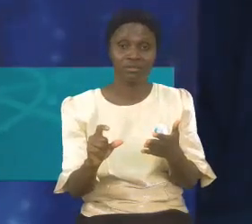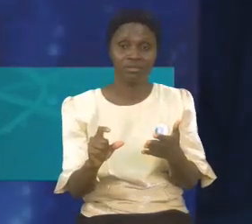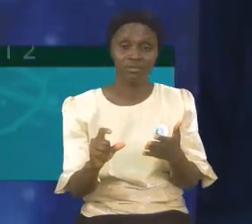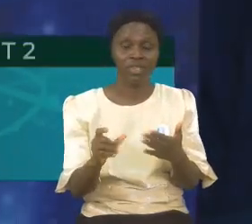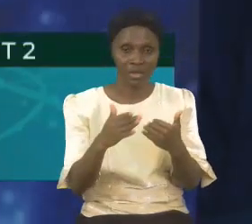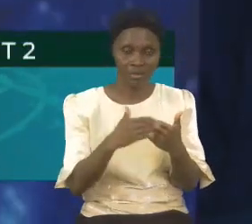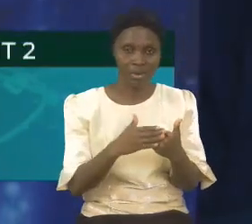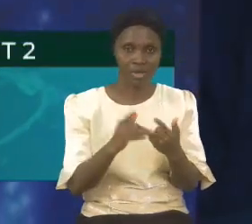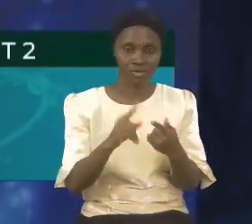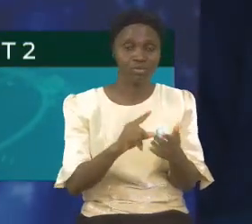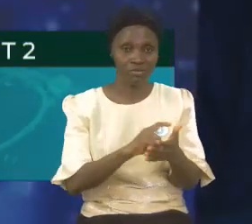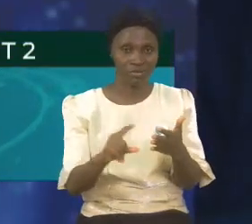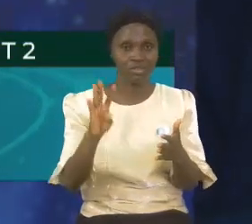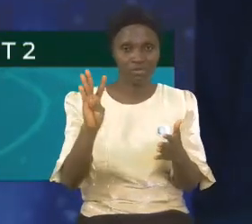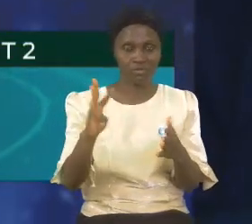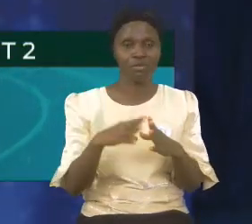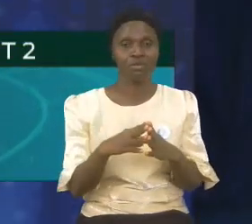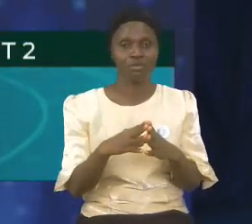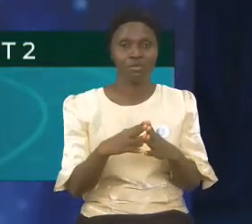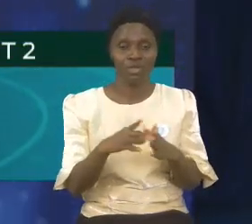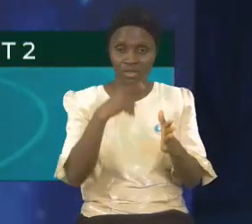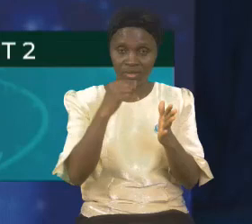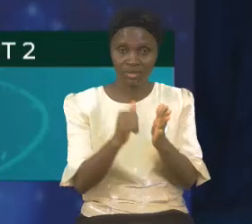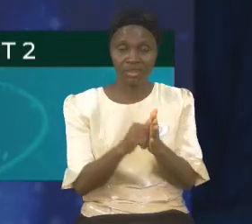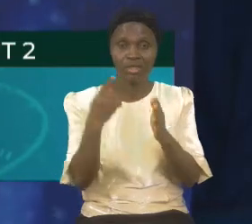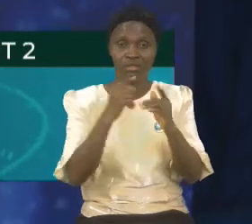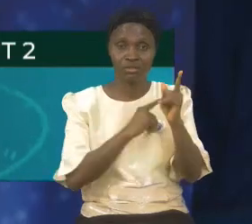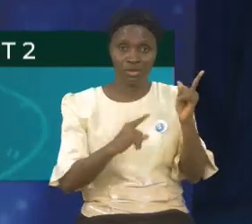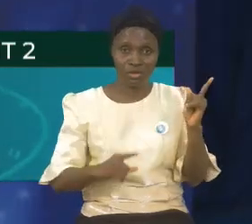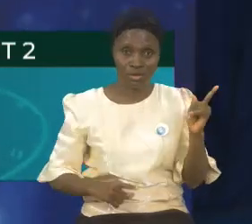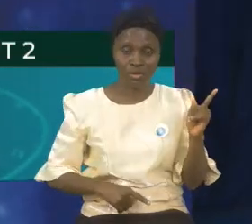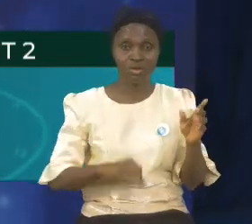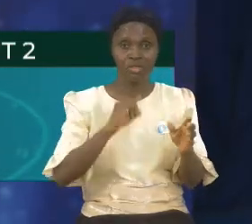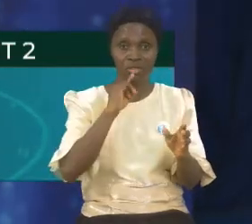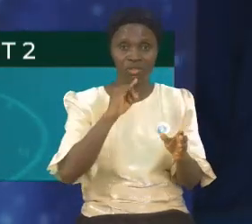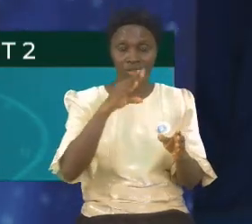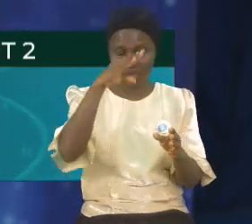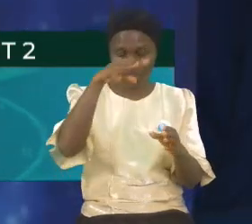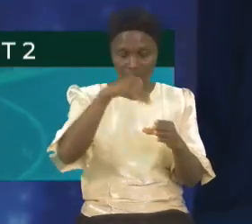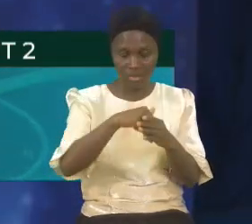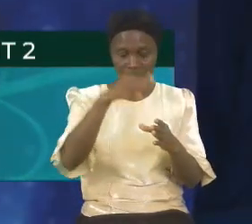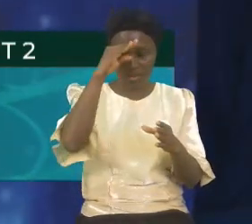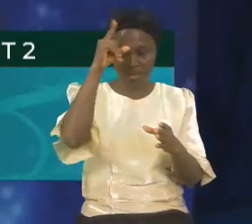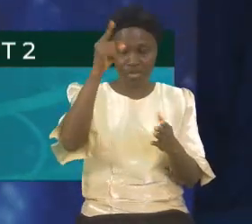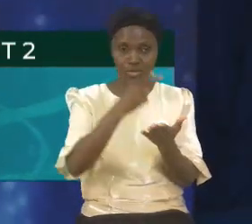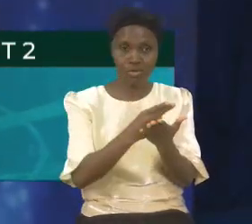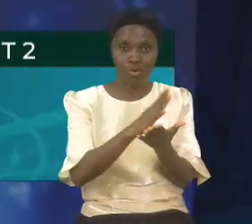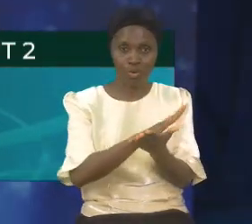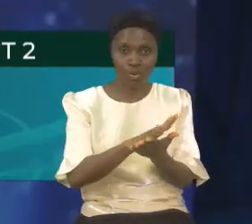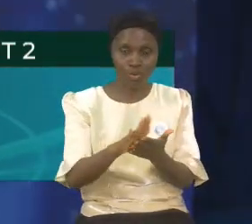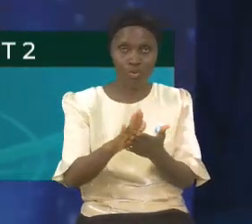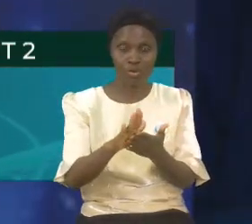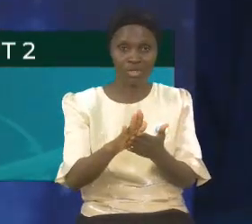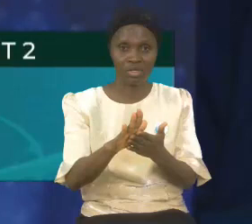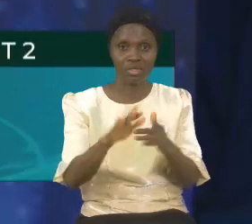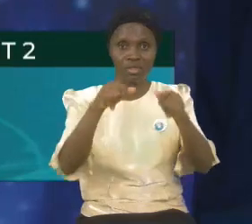let me go back to verse 4. In verse 4, it says, the Lord is in his holy temple. The Lord's throne is in